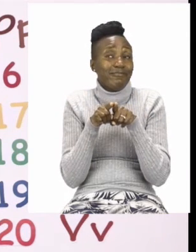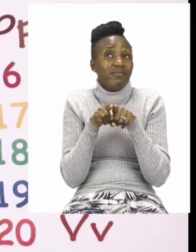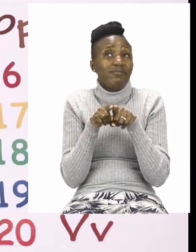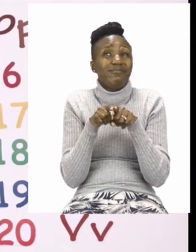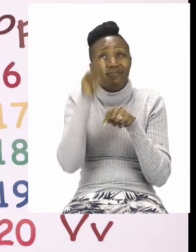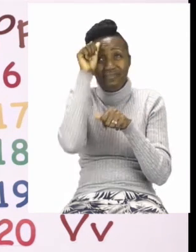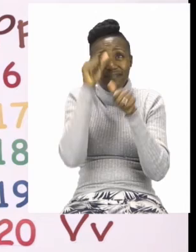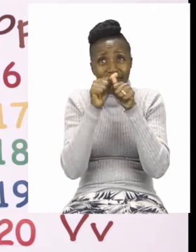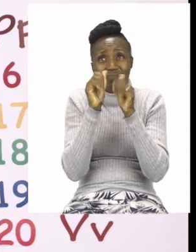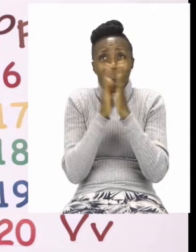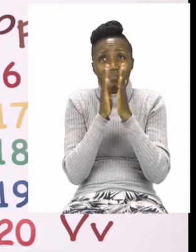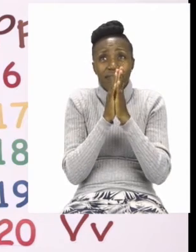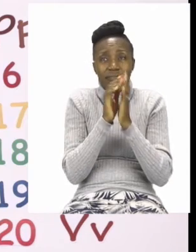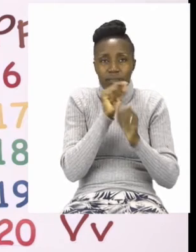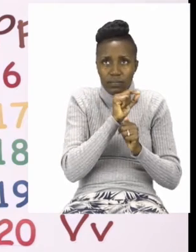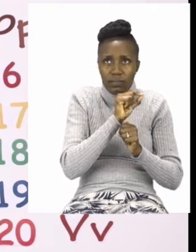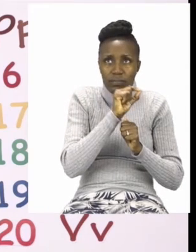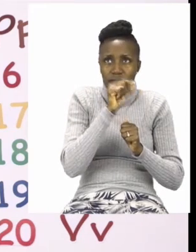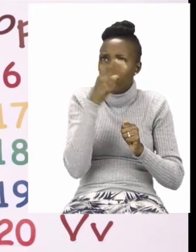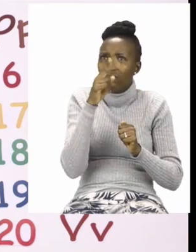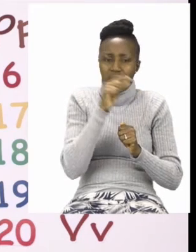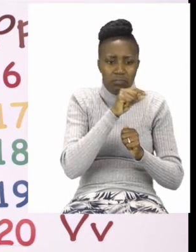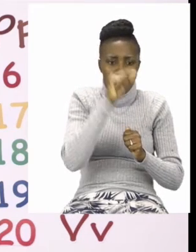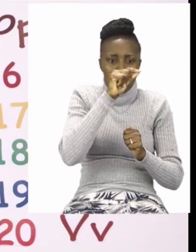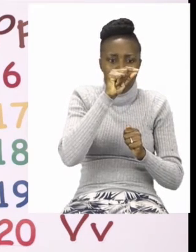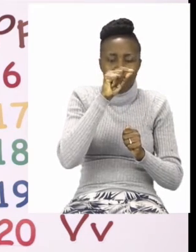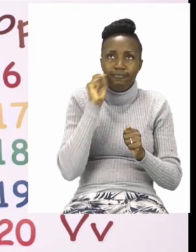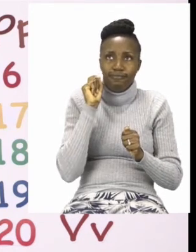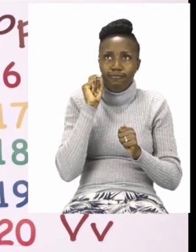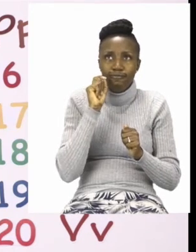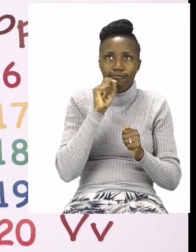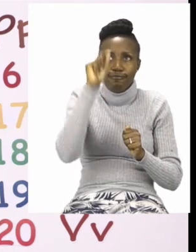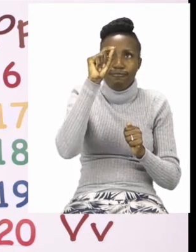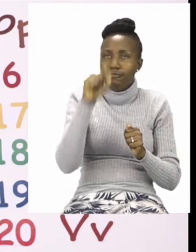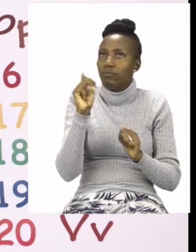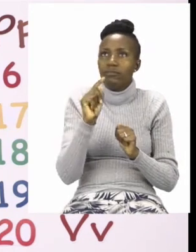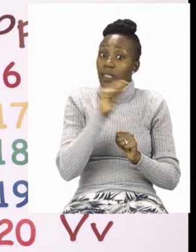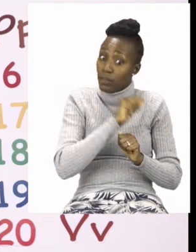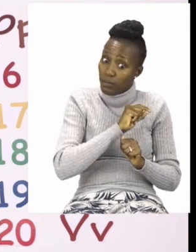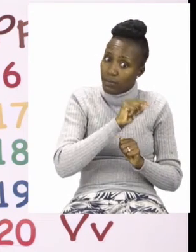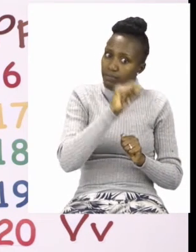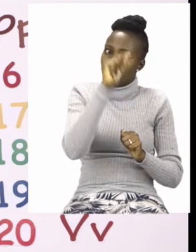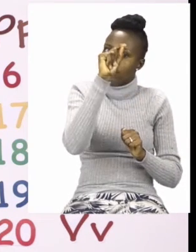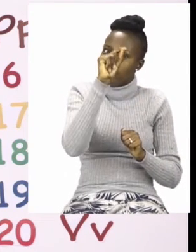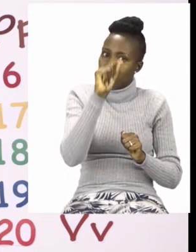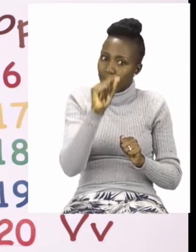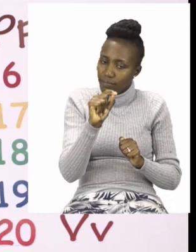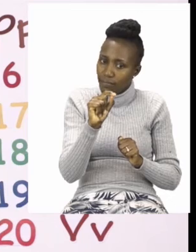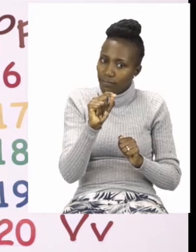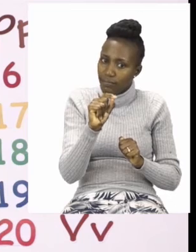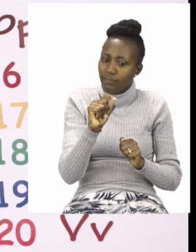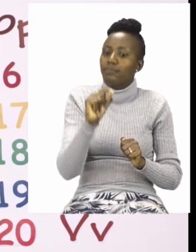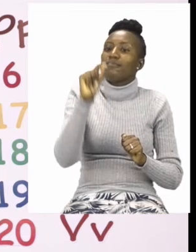the same. And this time I want you to actually say it out loud because it's fun. So